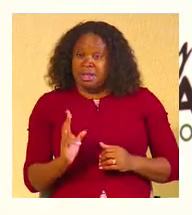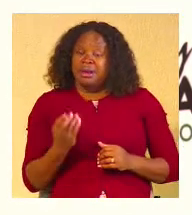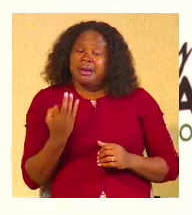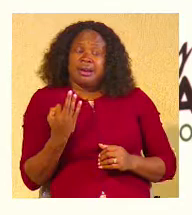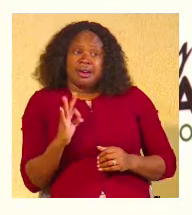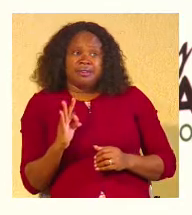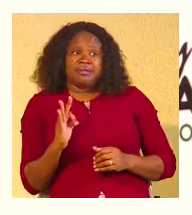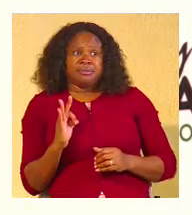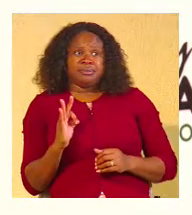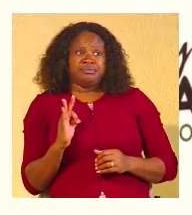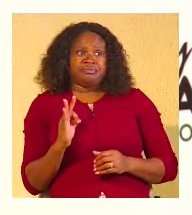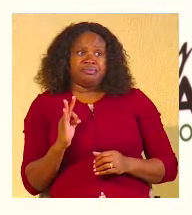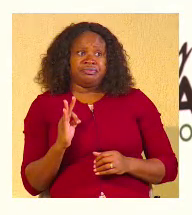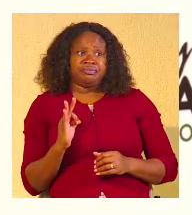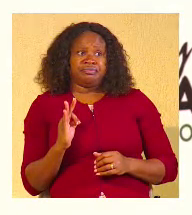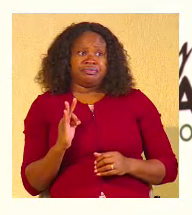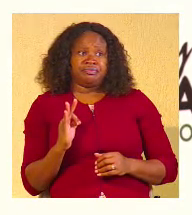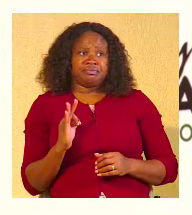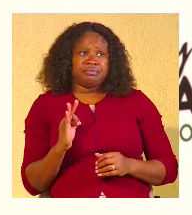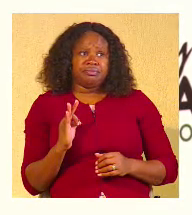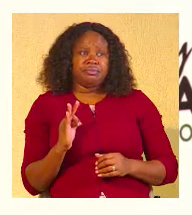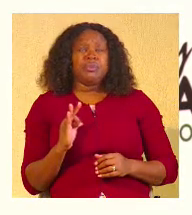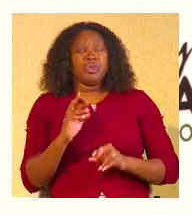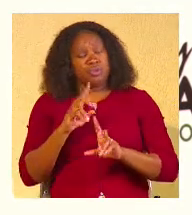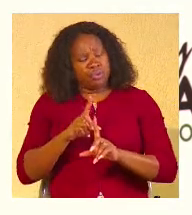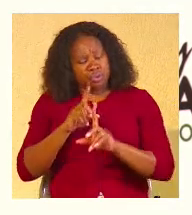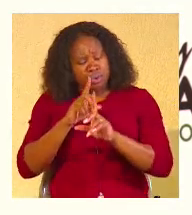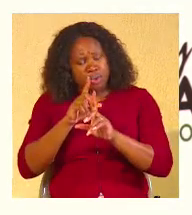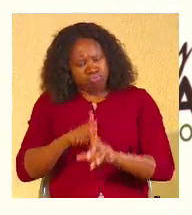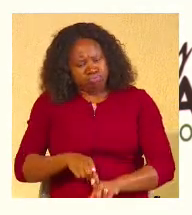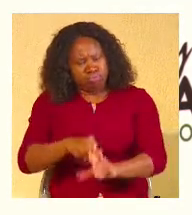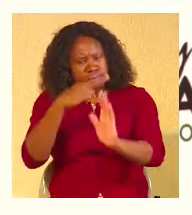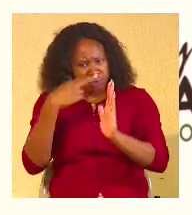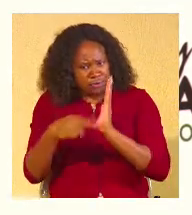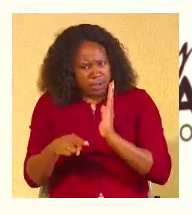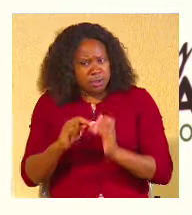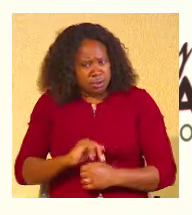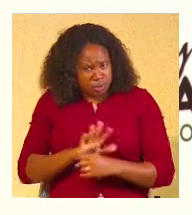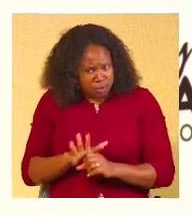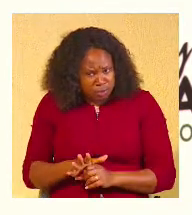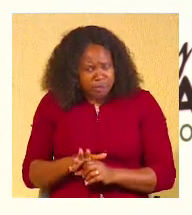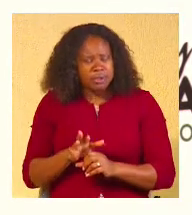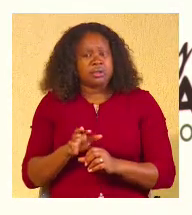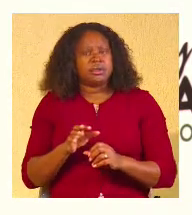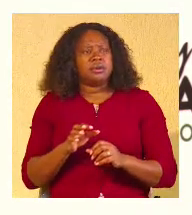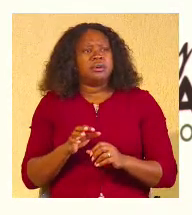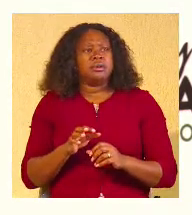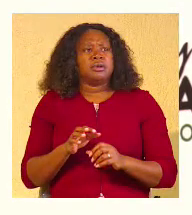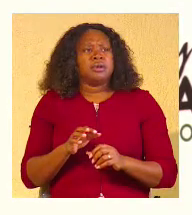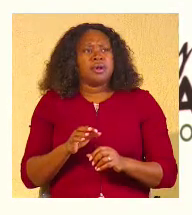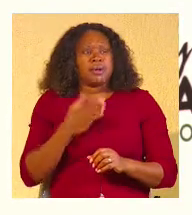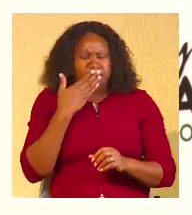maybe approach, of course, again, adhering to the regulations that are put in there, let us be